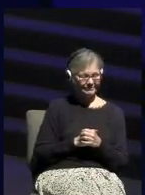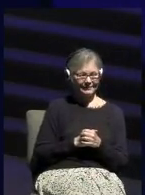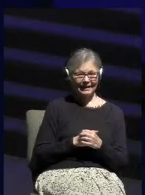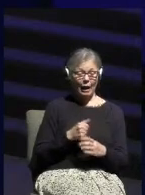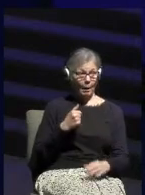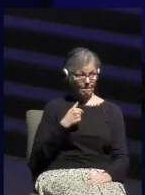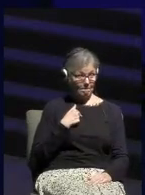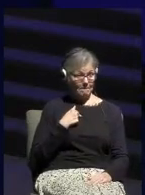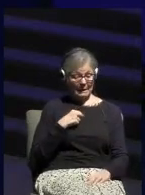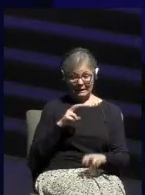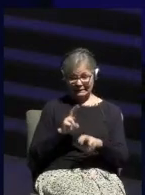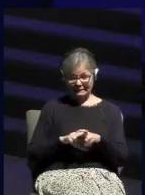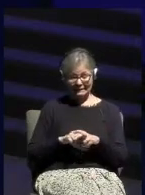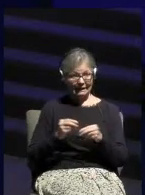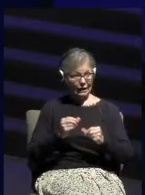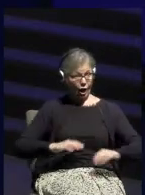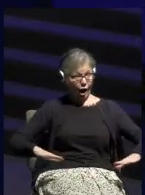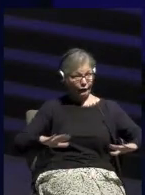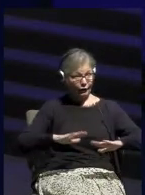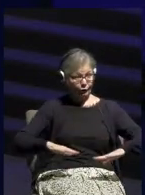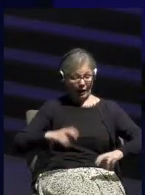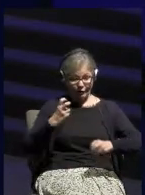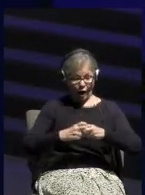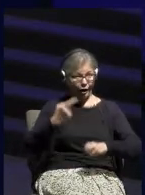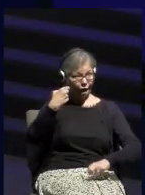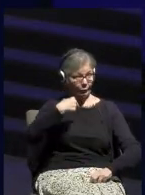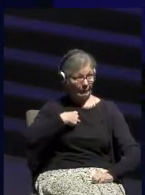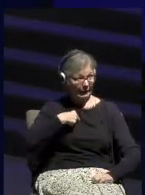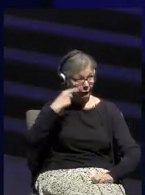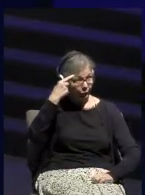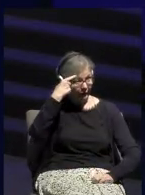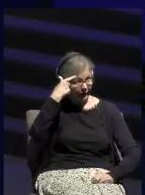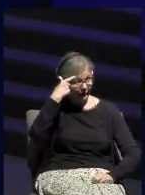ground and getting up again is a super hard concept.